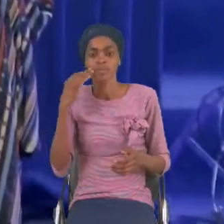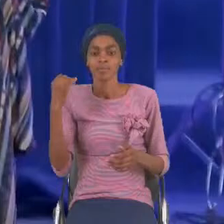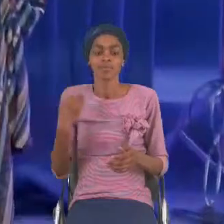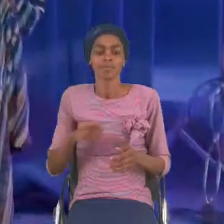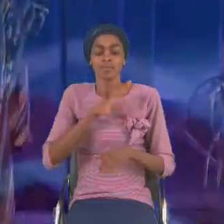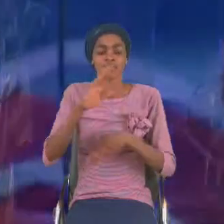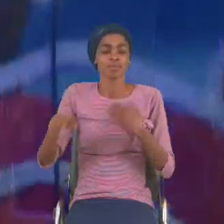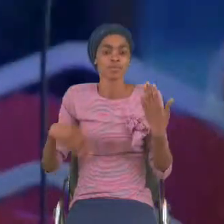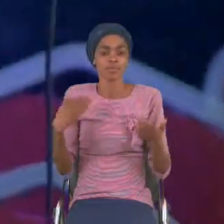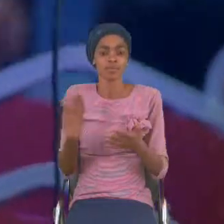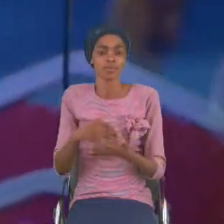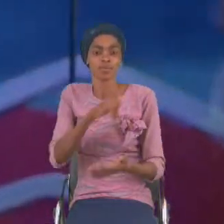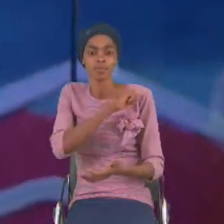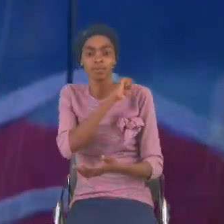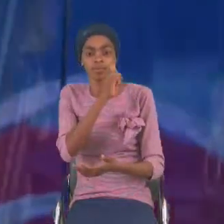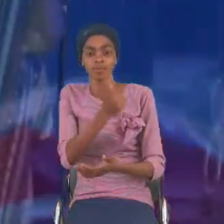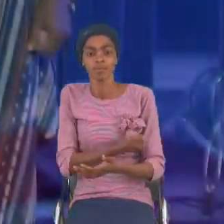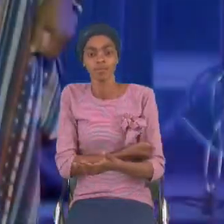principalities.